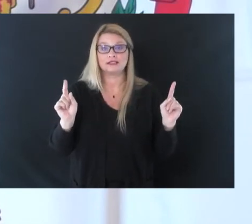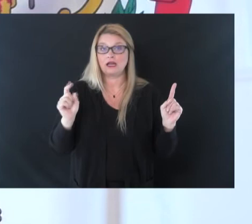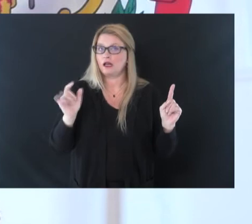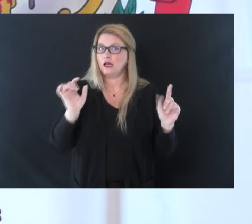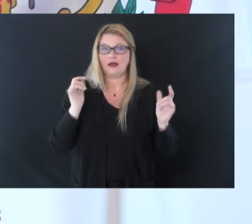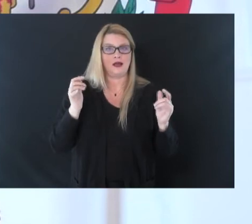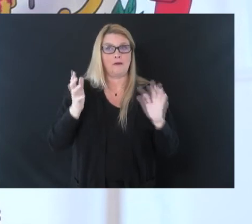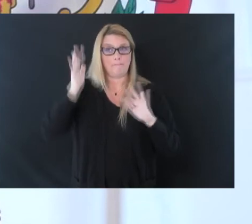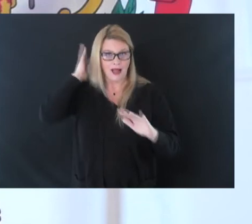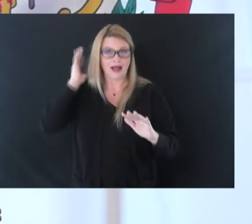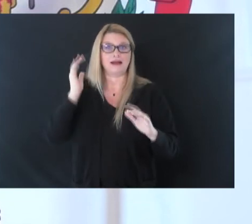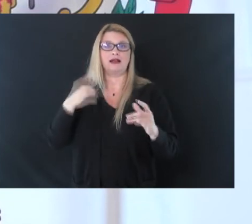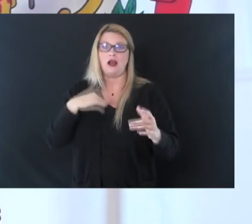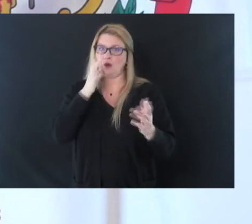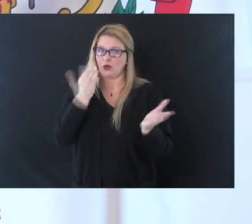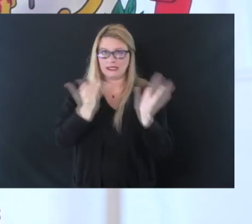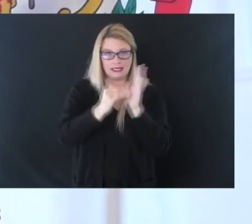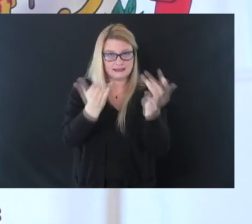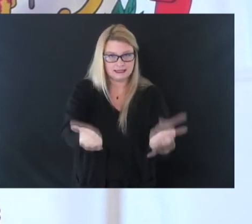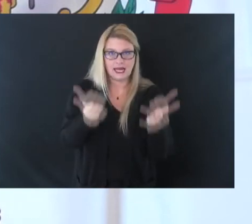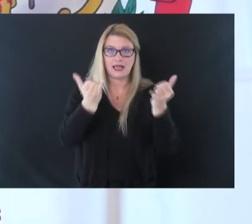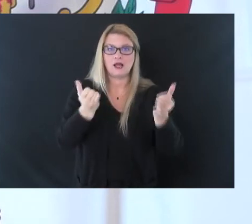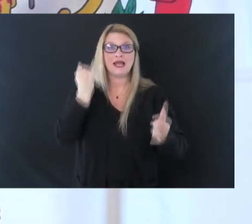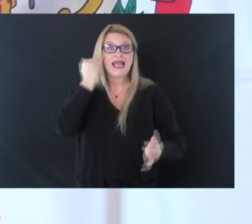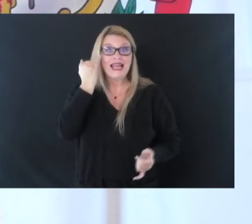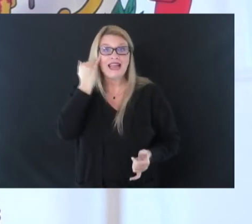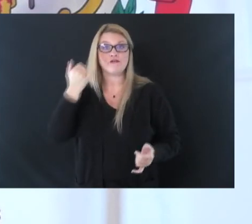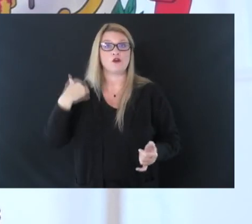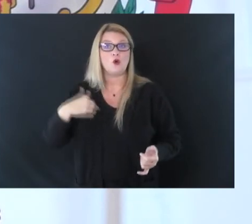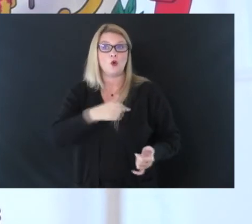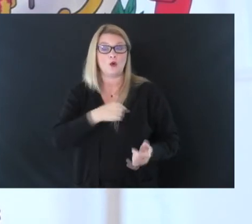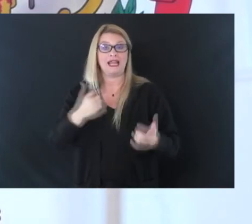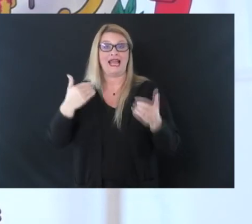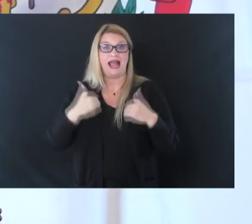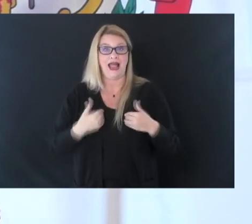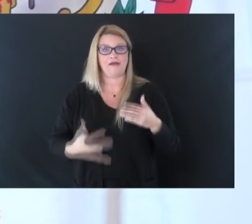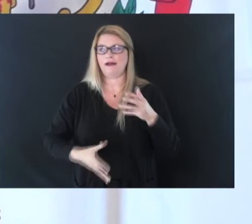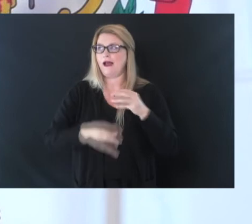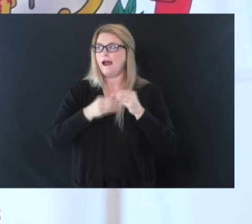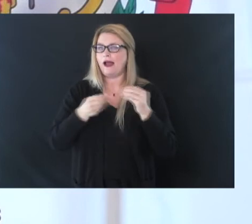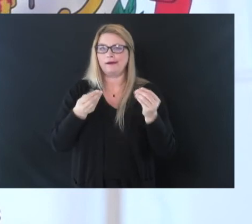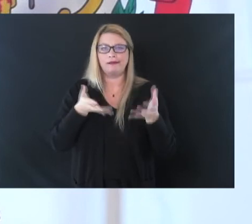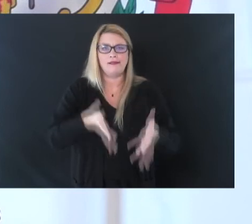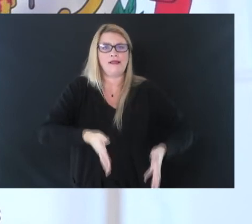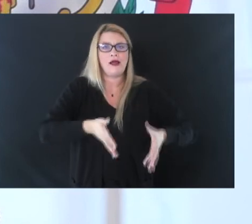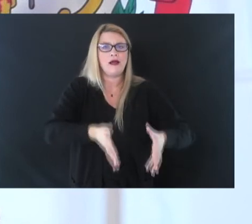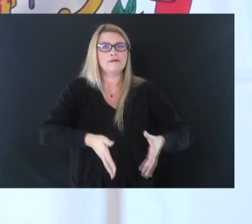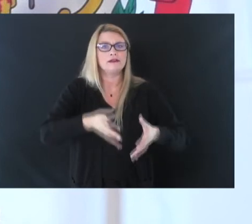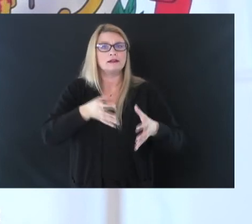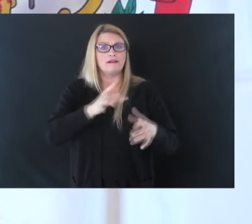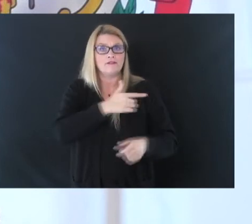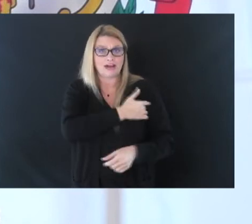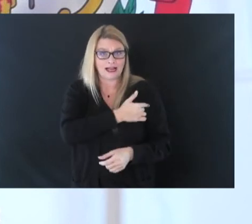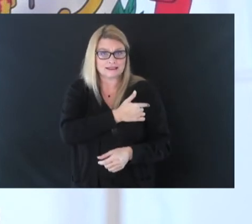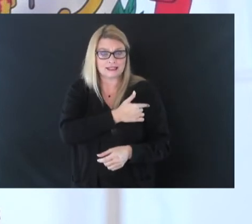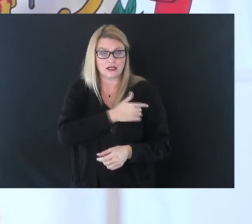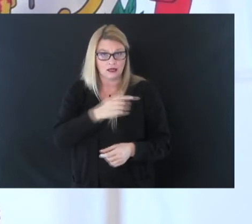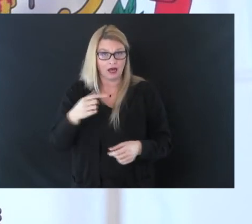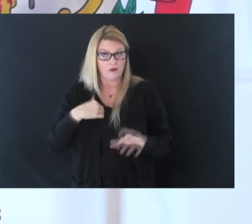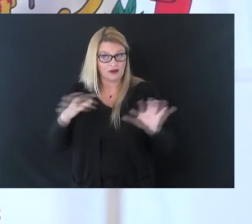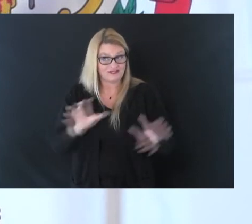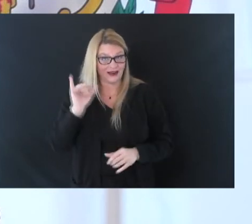by exactly what I said if we have extra doses of vaccine, and we have done this, as